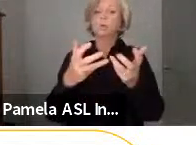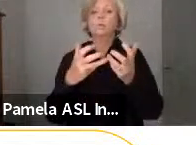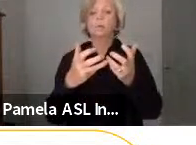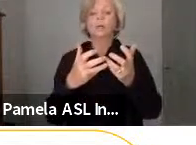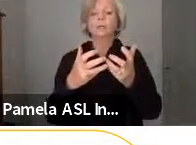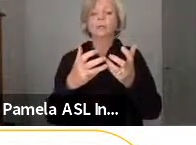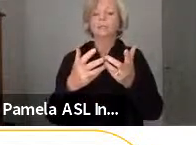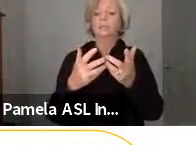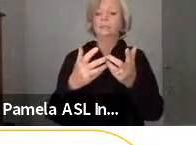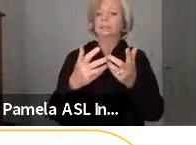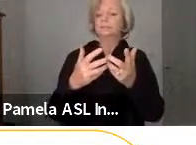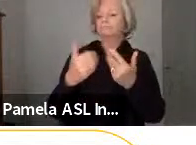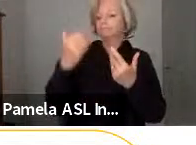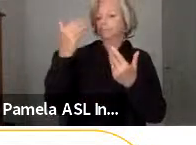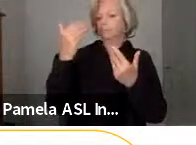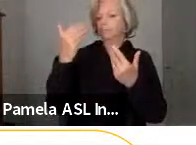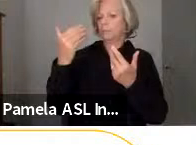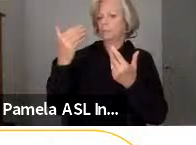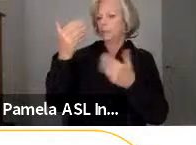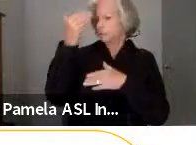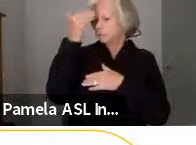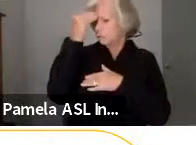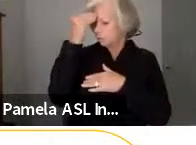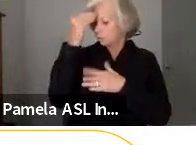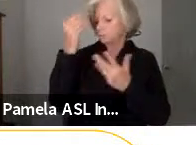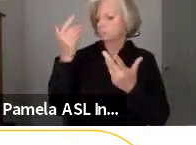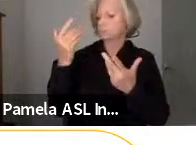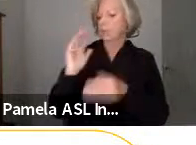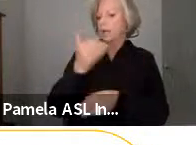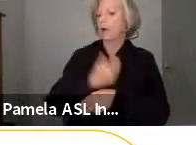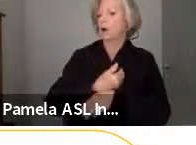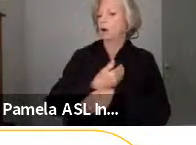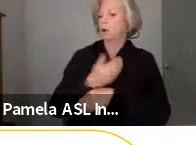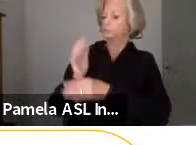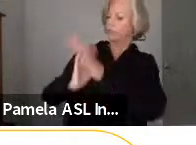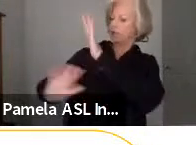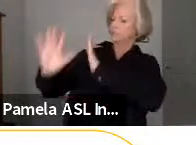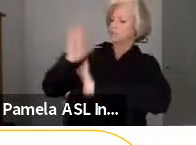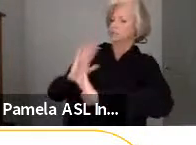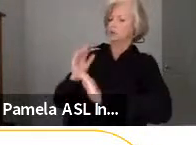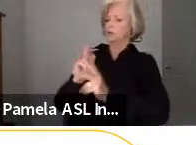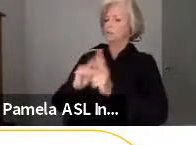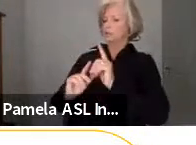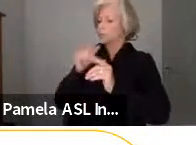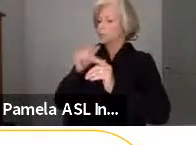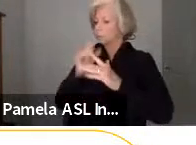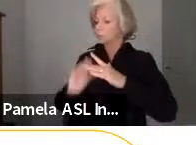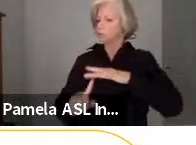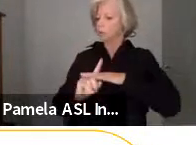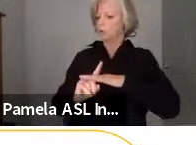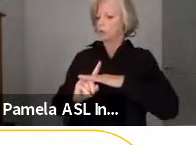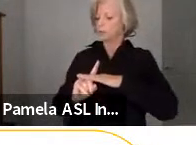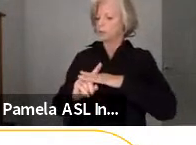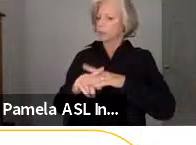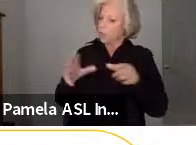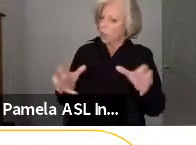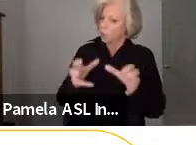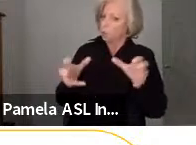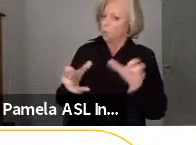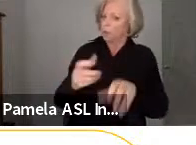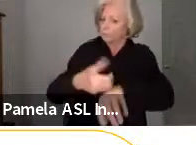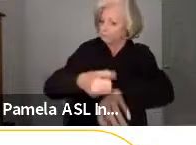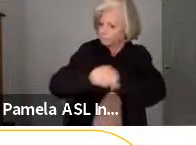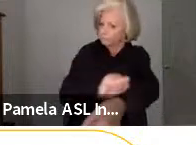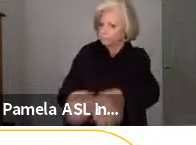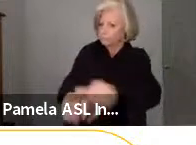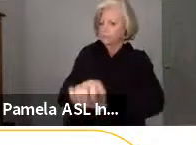ancestors, and we always take a moment to think about the people who came before us, people who did work in this community.